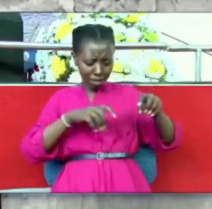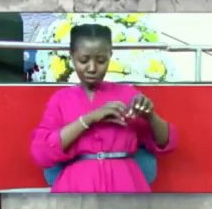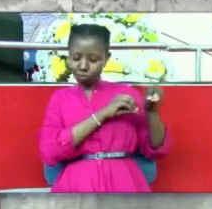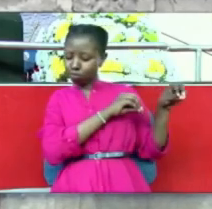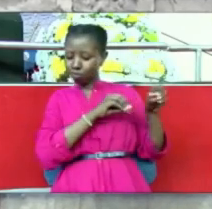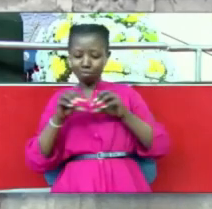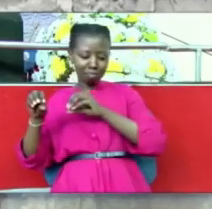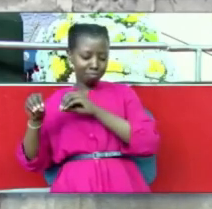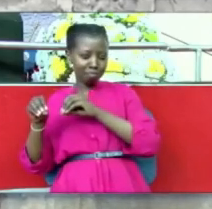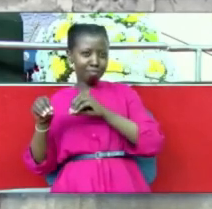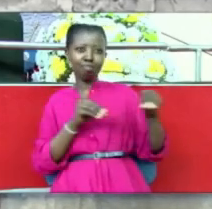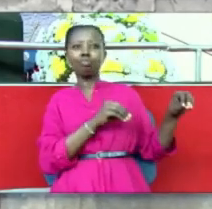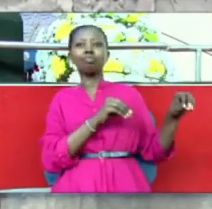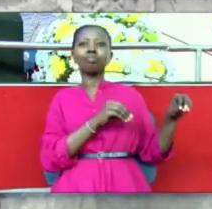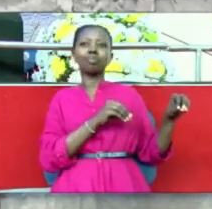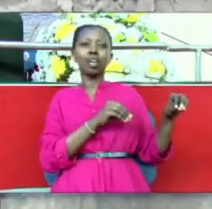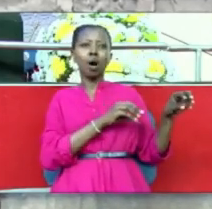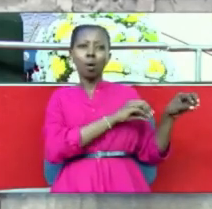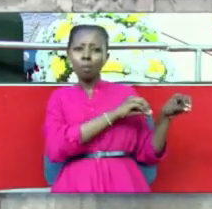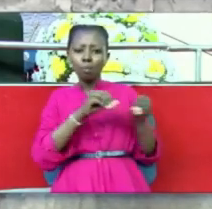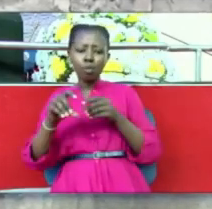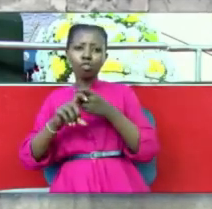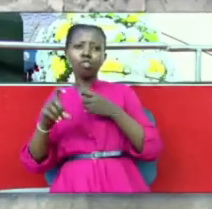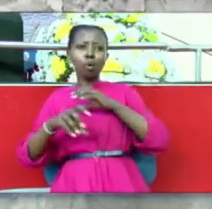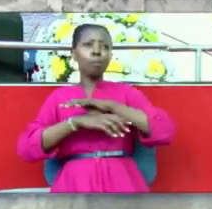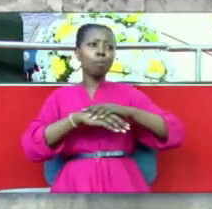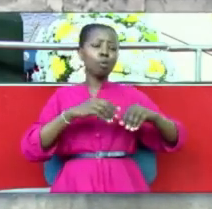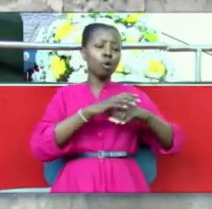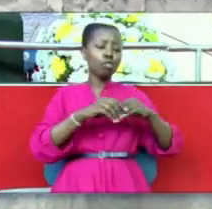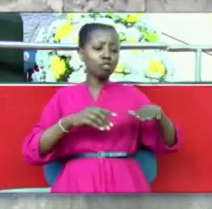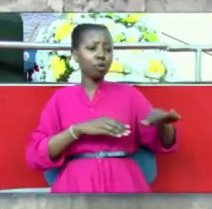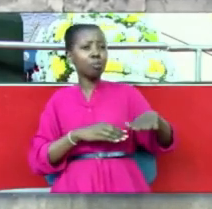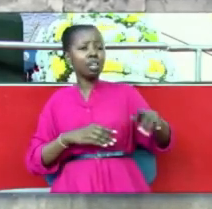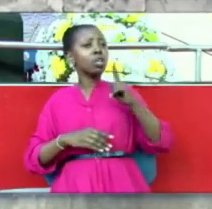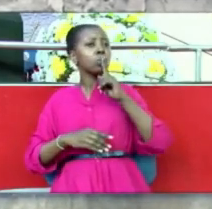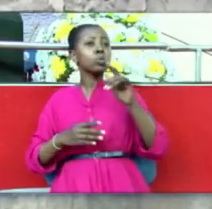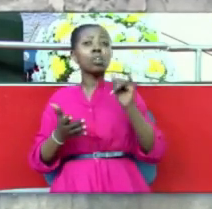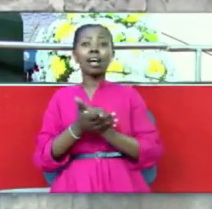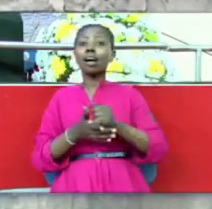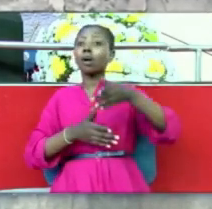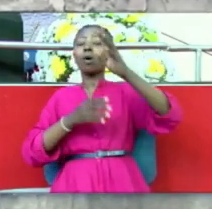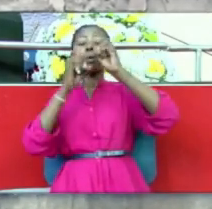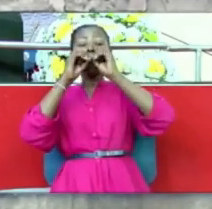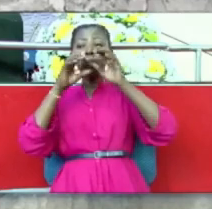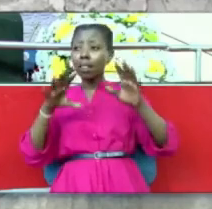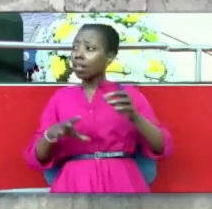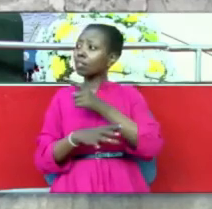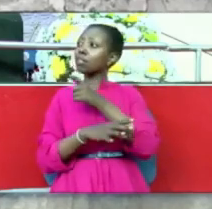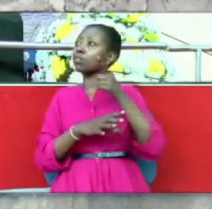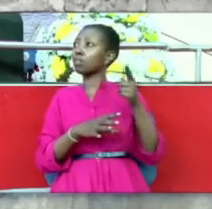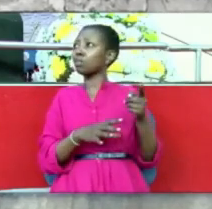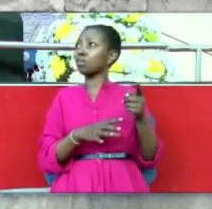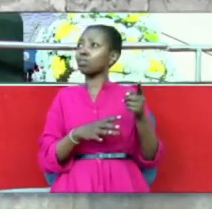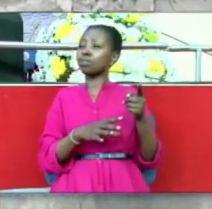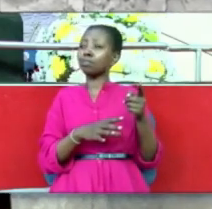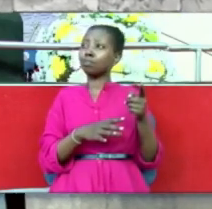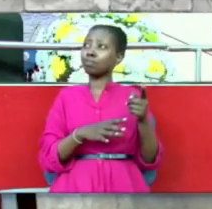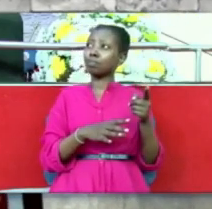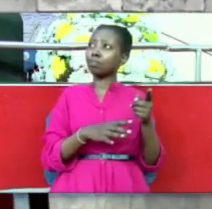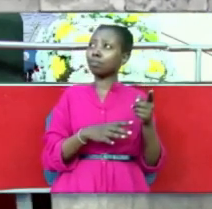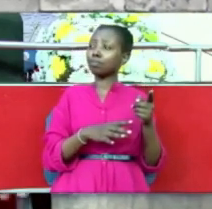You come out from your comfort zone so that God can bless you. There is a Greek